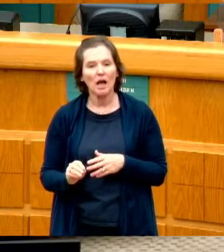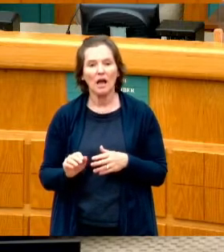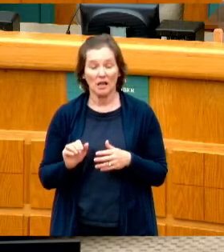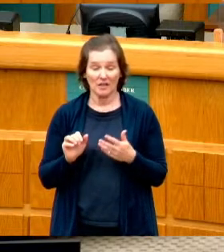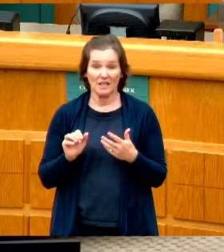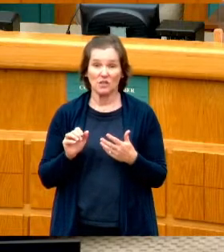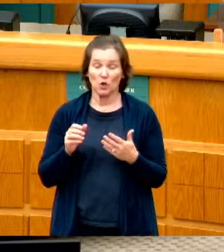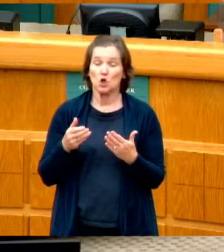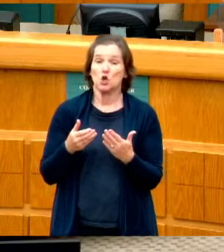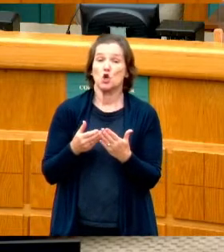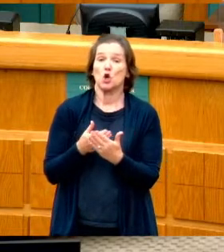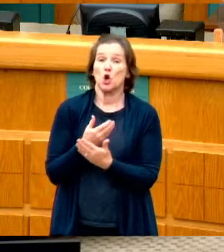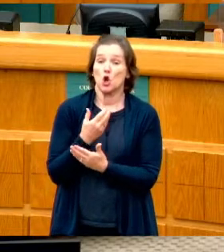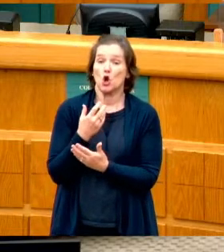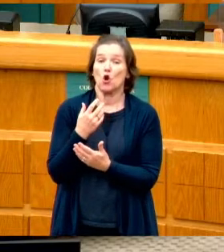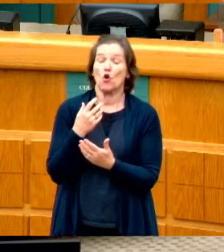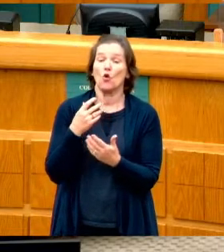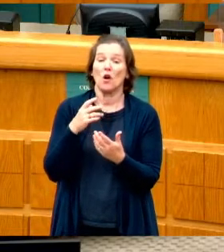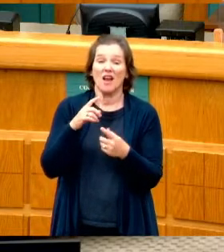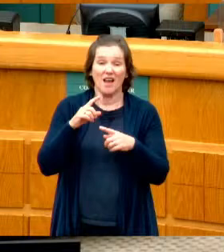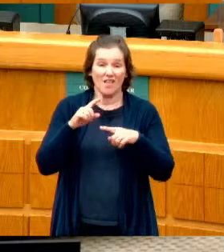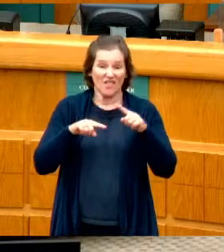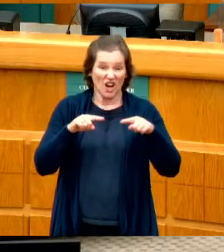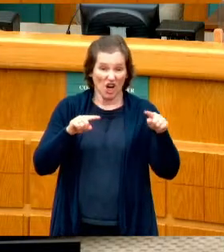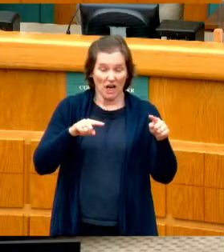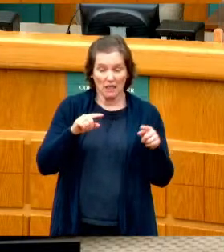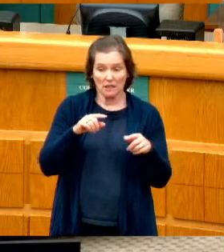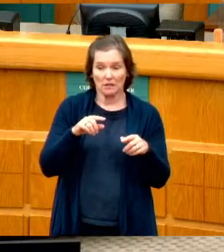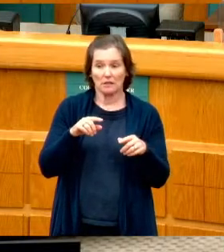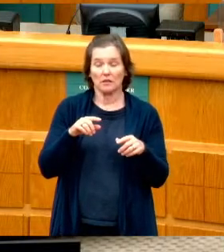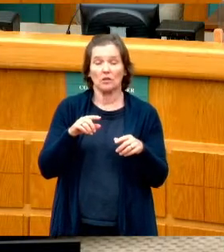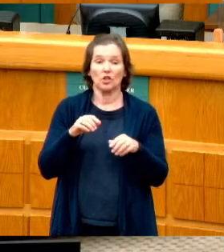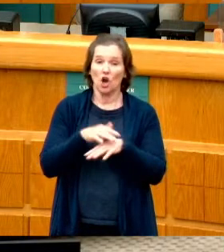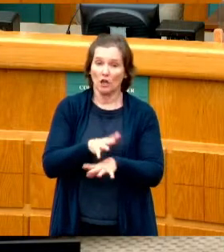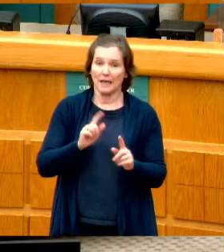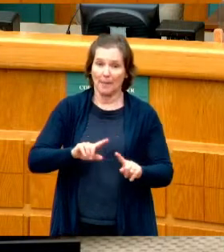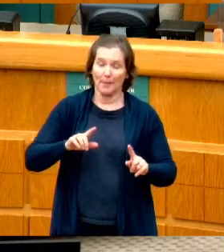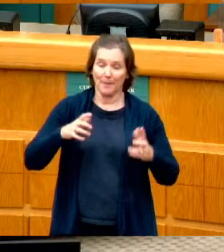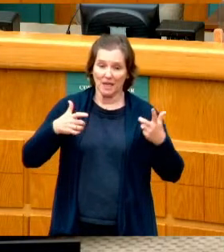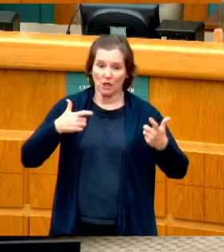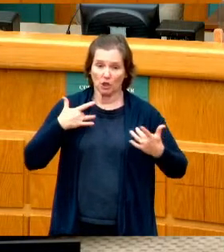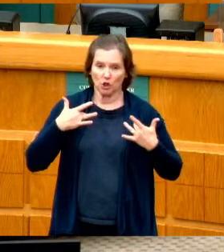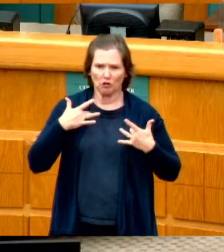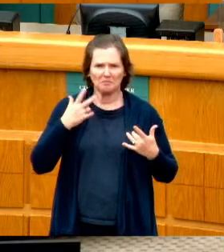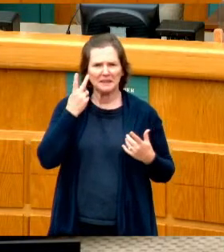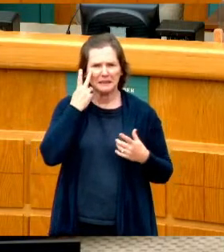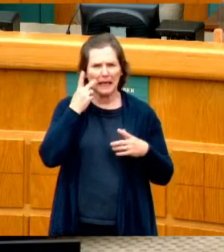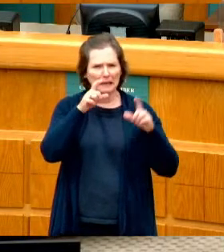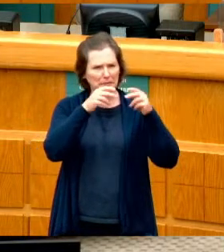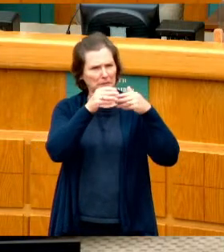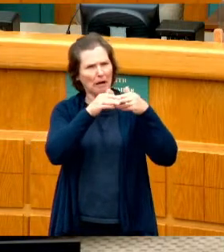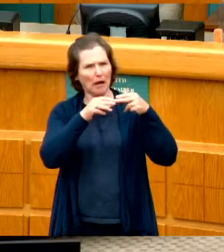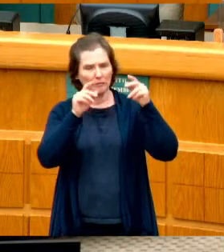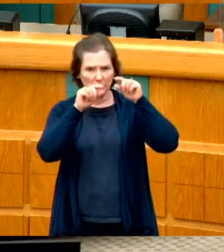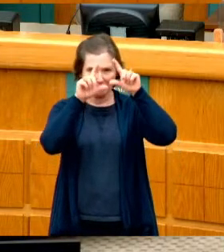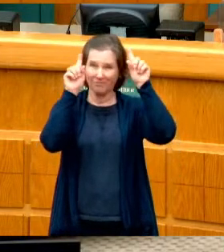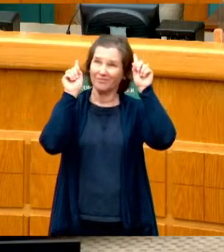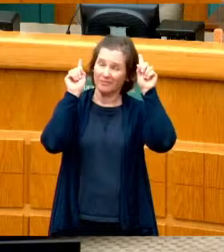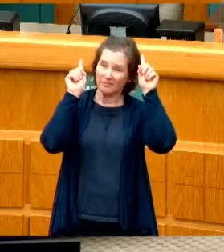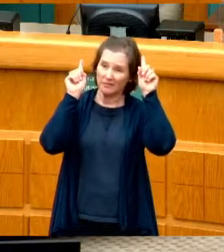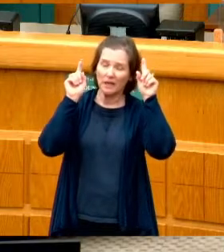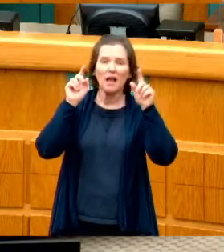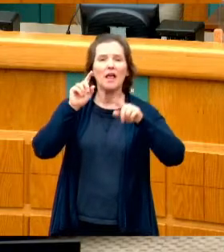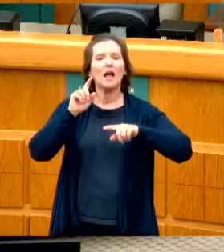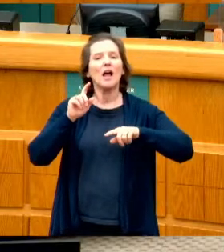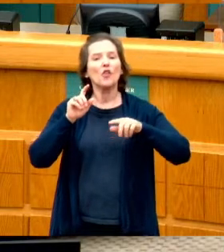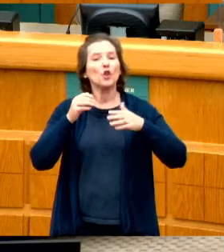concern. We have attached a picture with the flags that correlate with the variants. These variants seem to spread